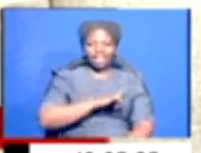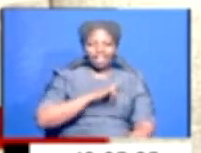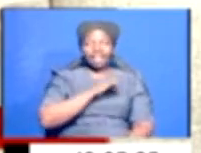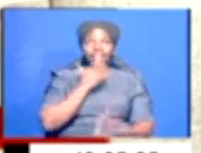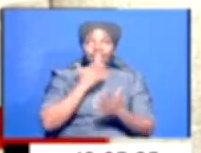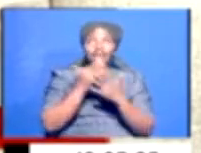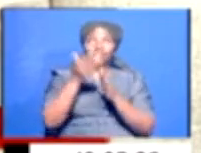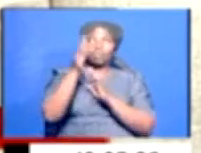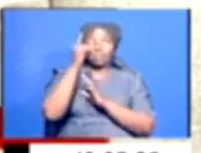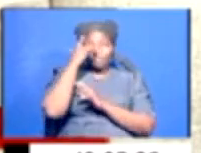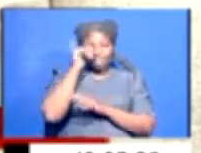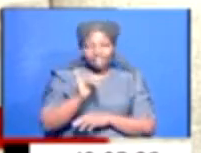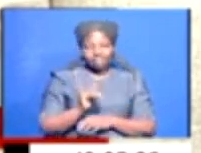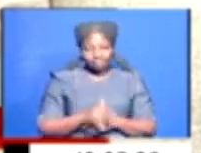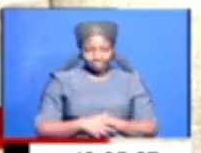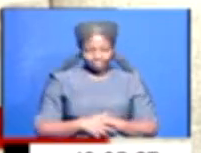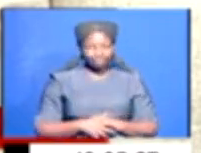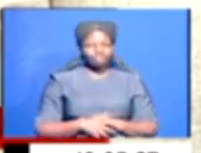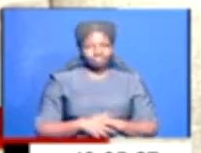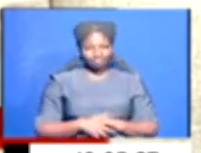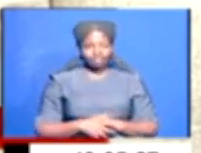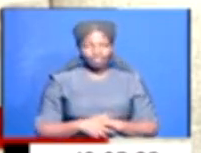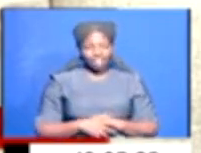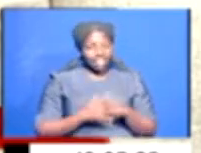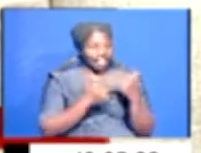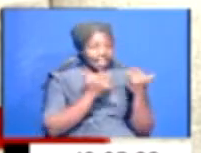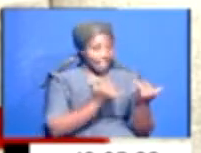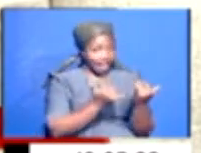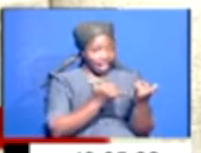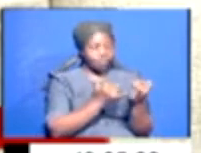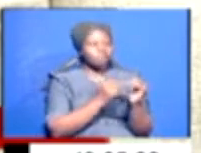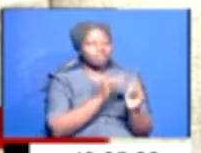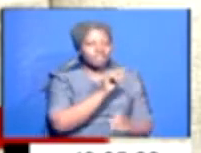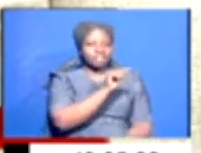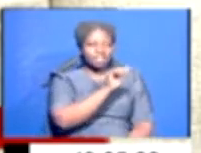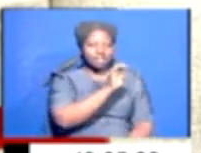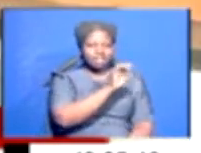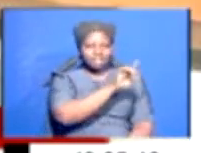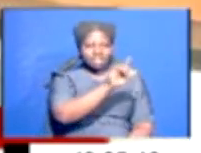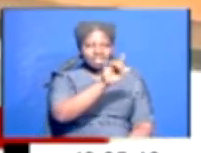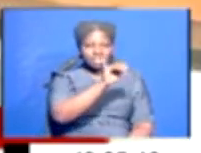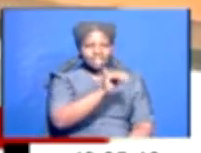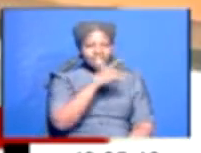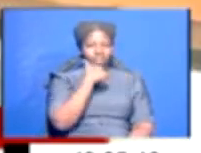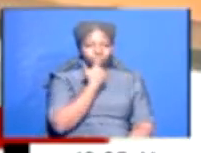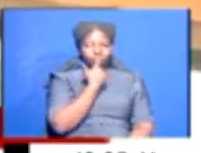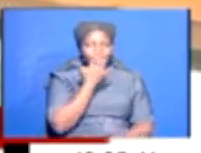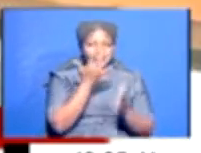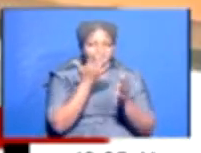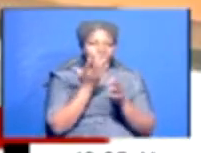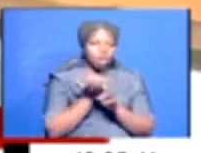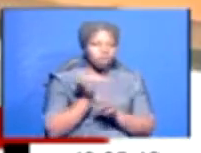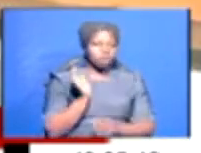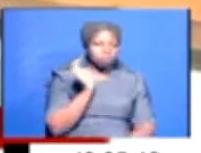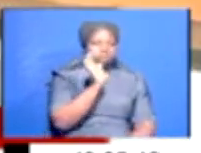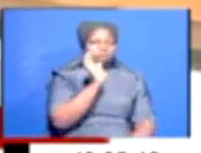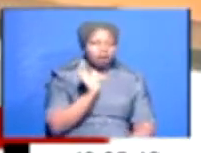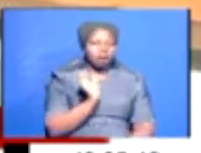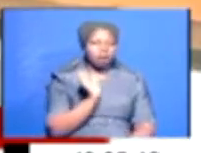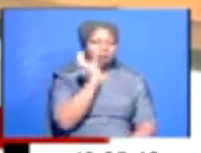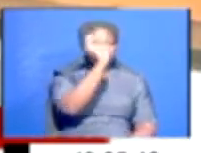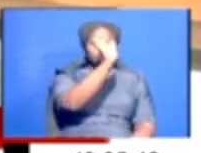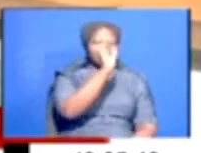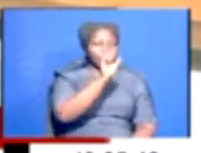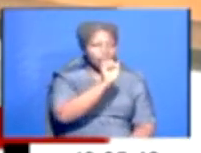Yeah. And let us now come to Nelly Sile. She is a short put thrower. F57 is her